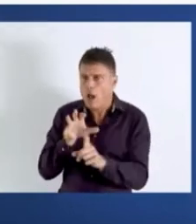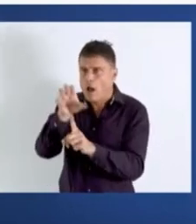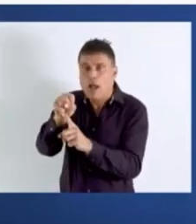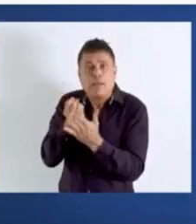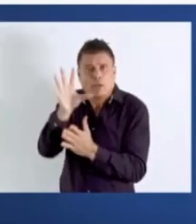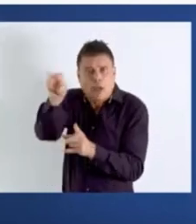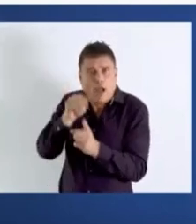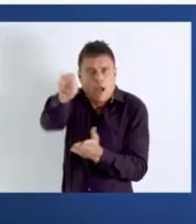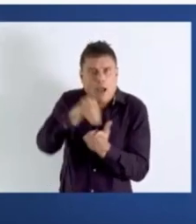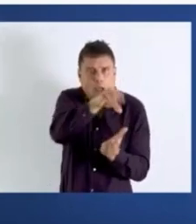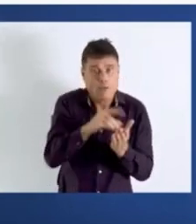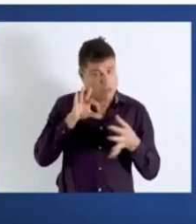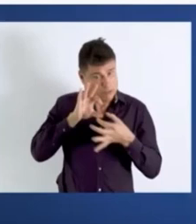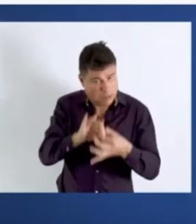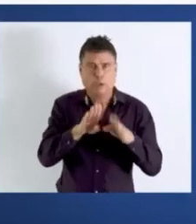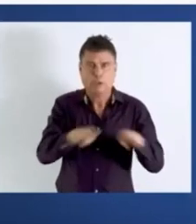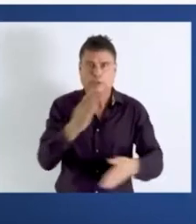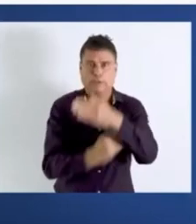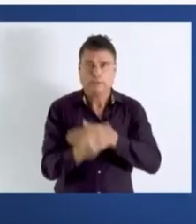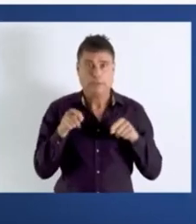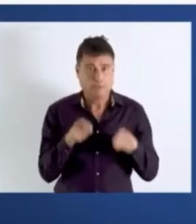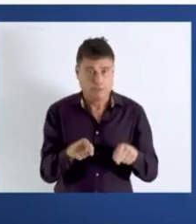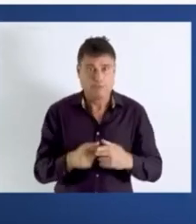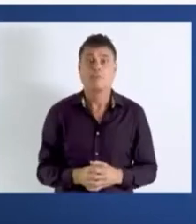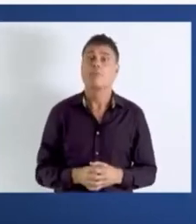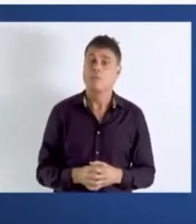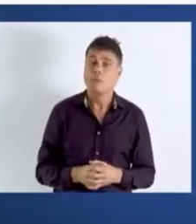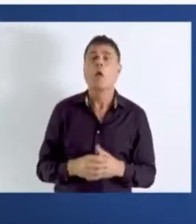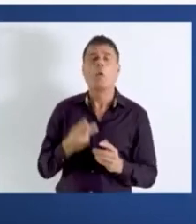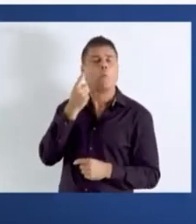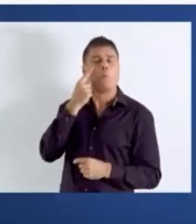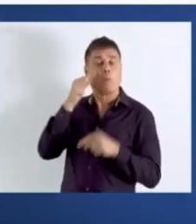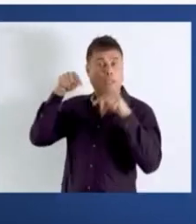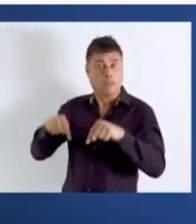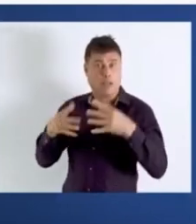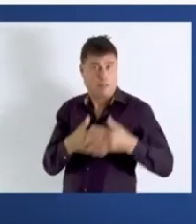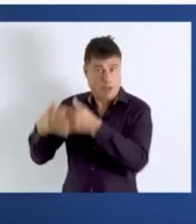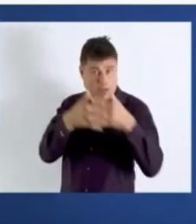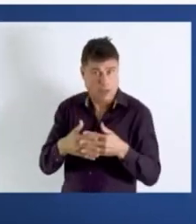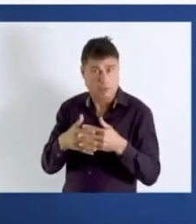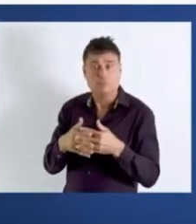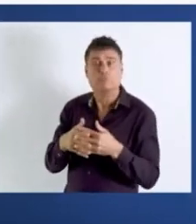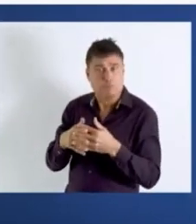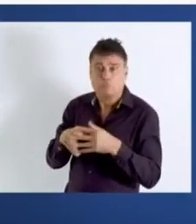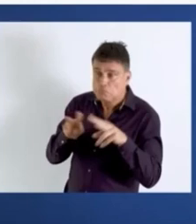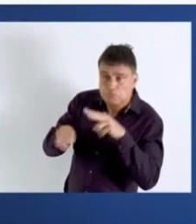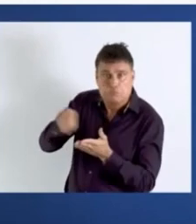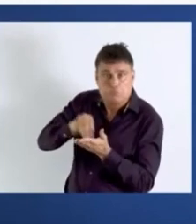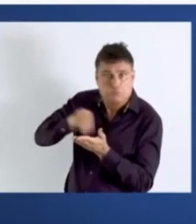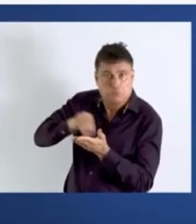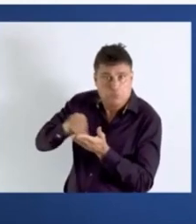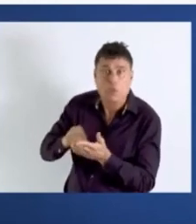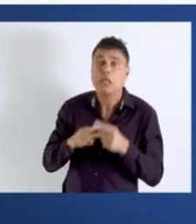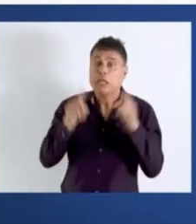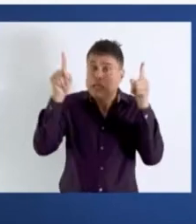cultures, and capture the same population of children with disabilities. We tested the module in the